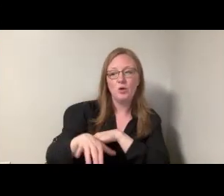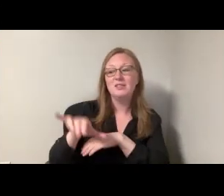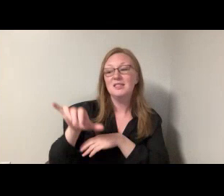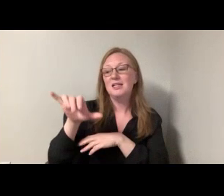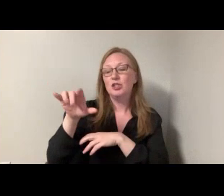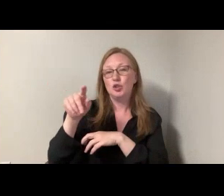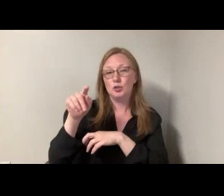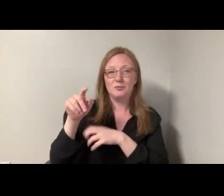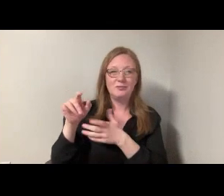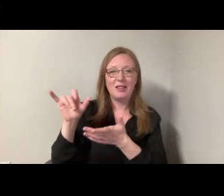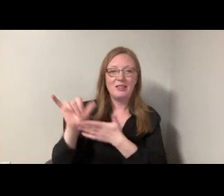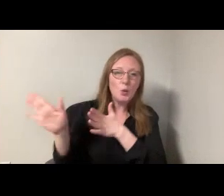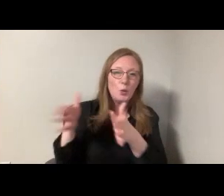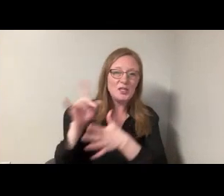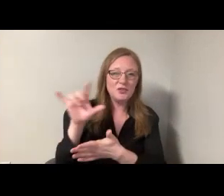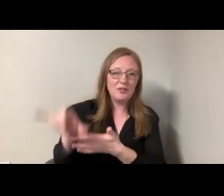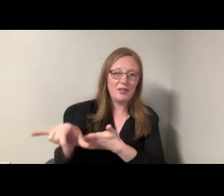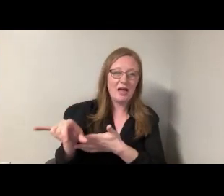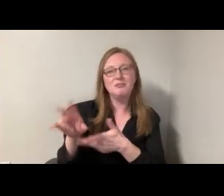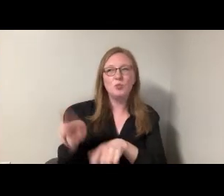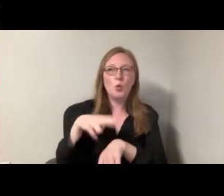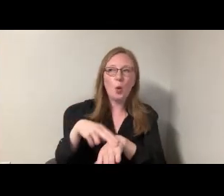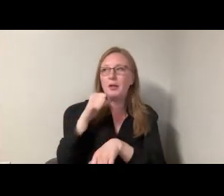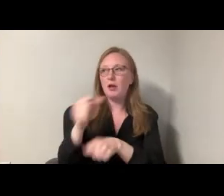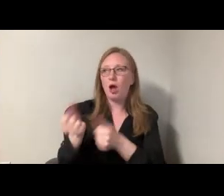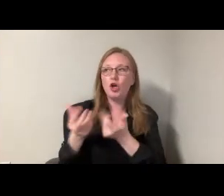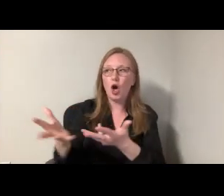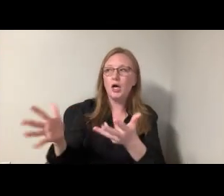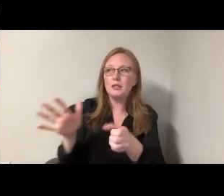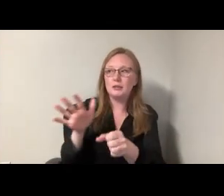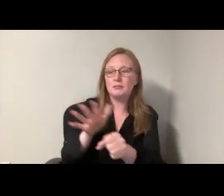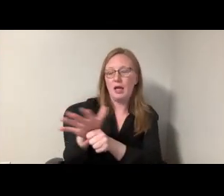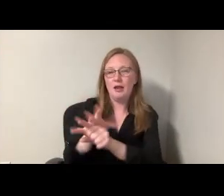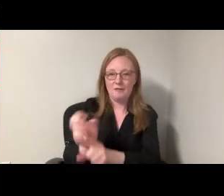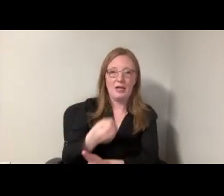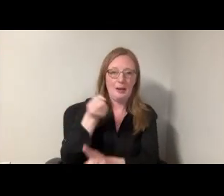force winds normally don't cause enough impact.